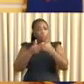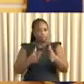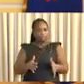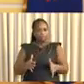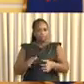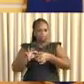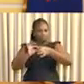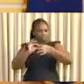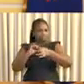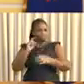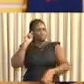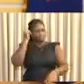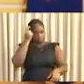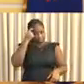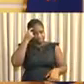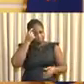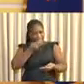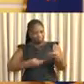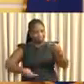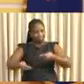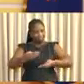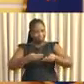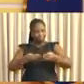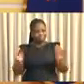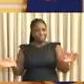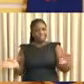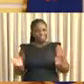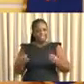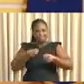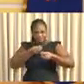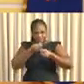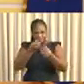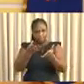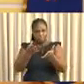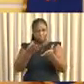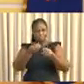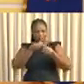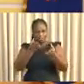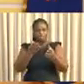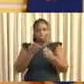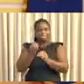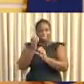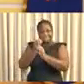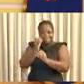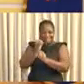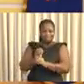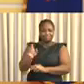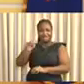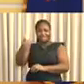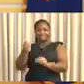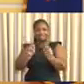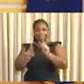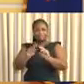partner with government in engaging, mobilizing, and enforcing adherence to social distancing and